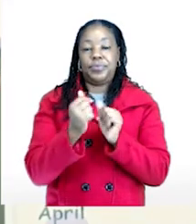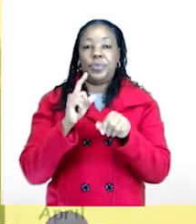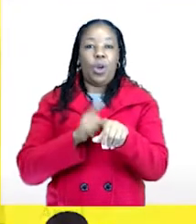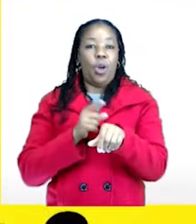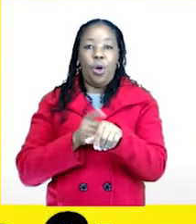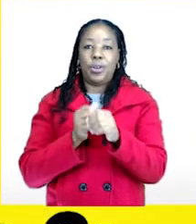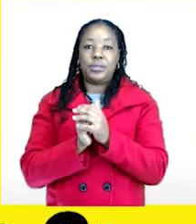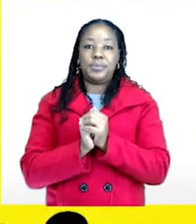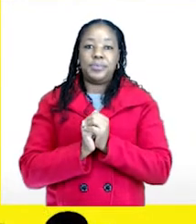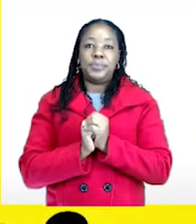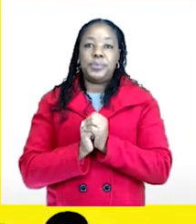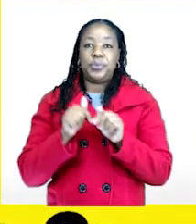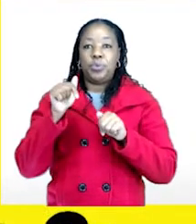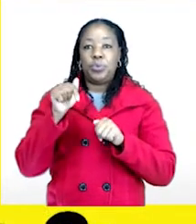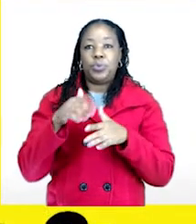times.